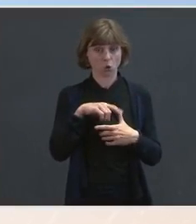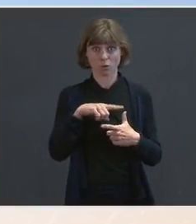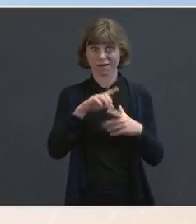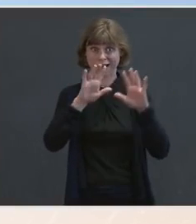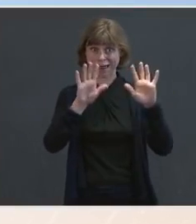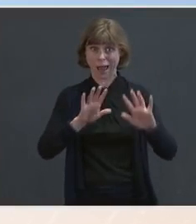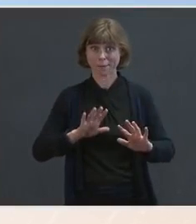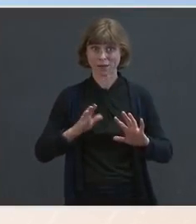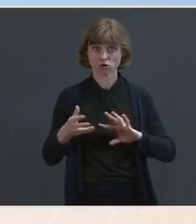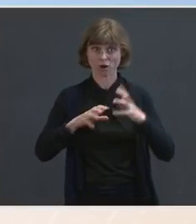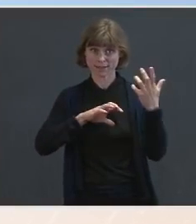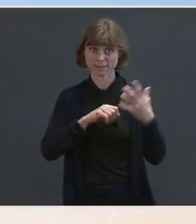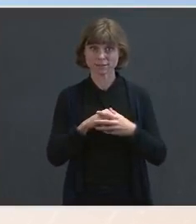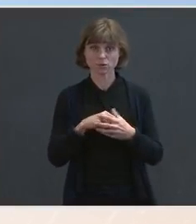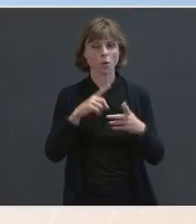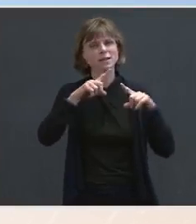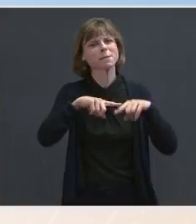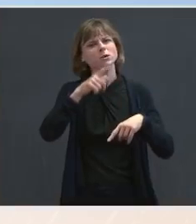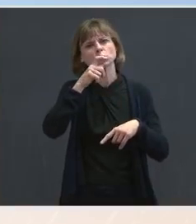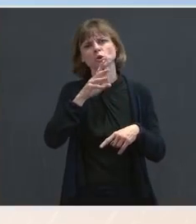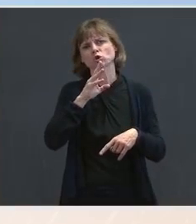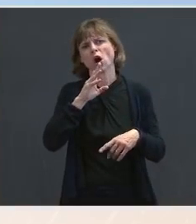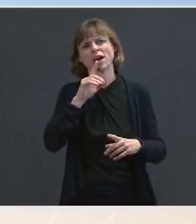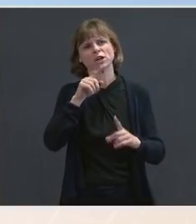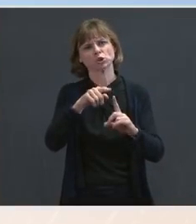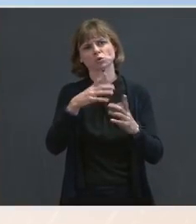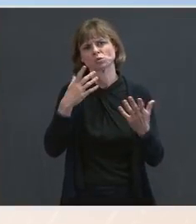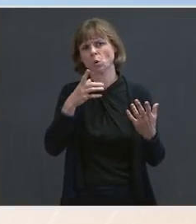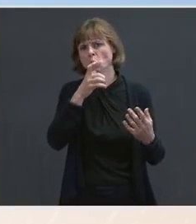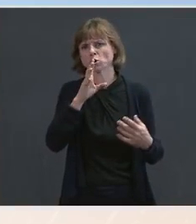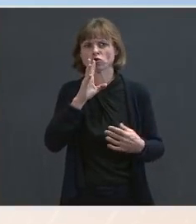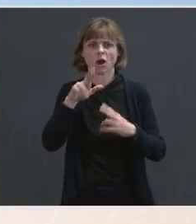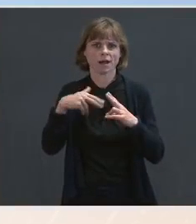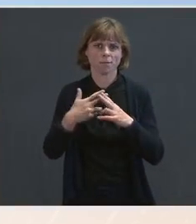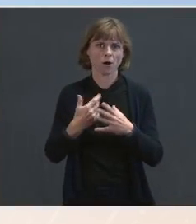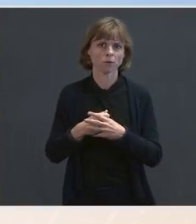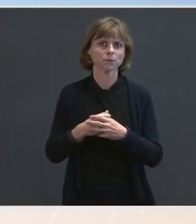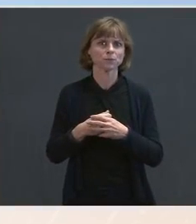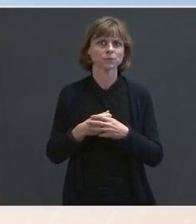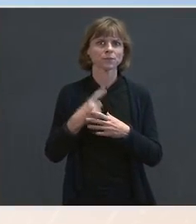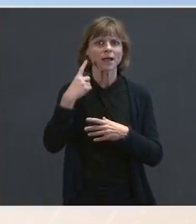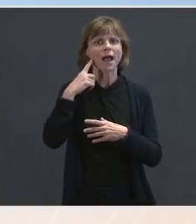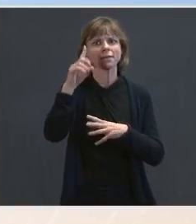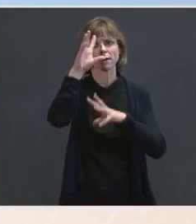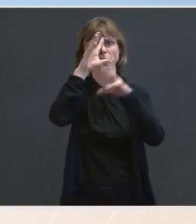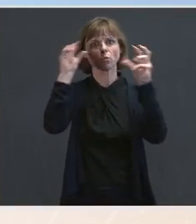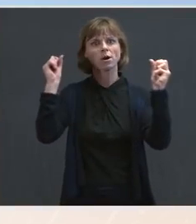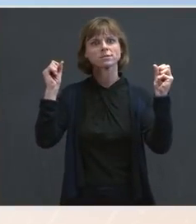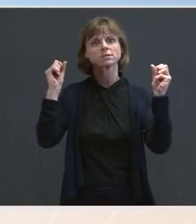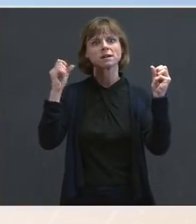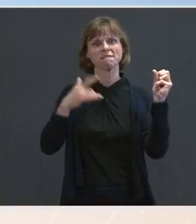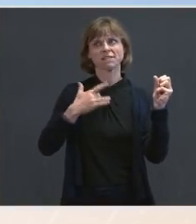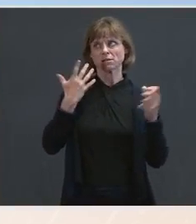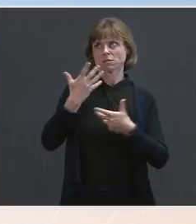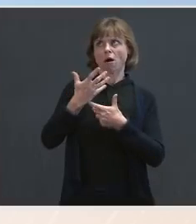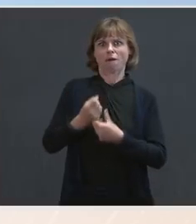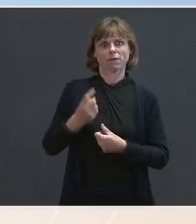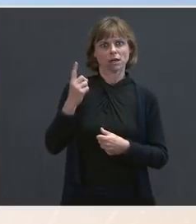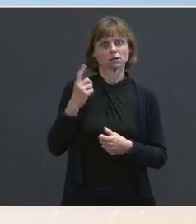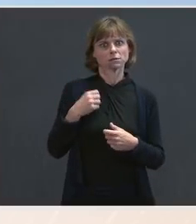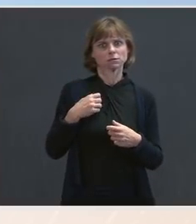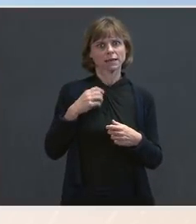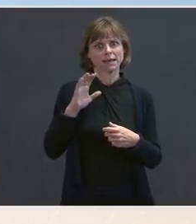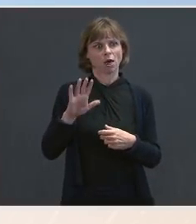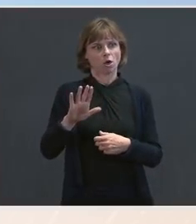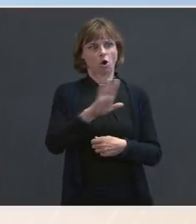it really depends on who you're speaking to or who you're speaking about. I think the president feels confident that his